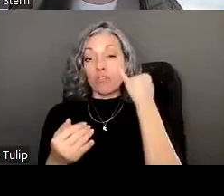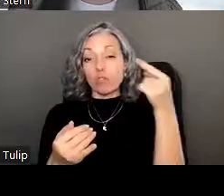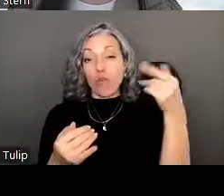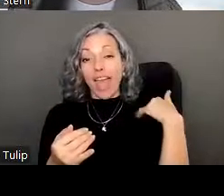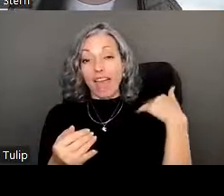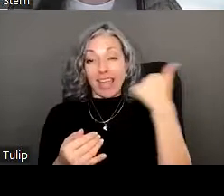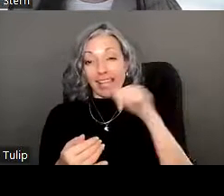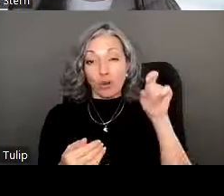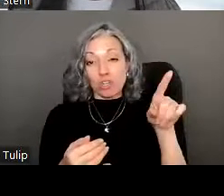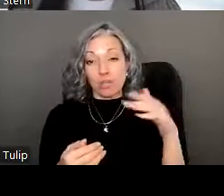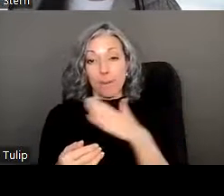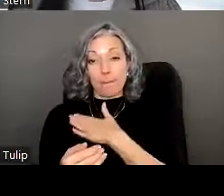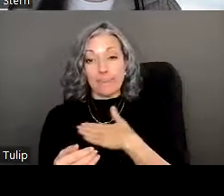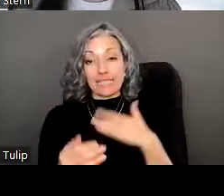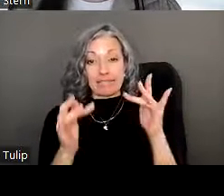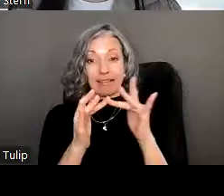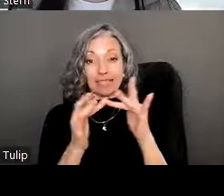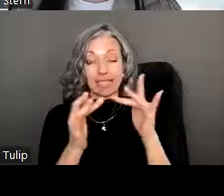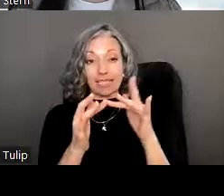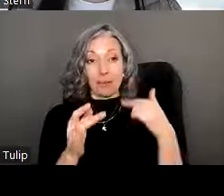feel free to reach out at